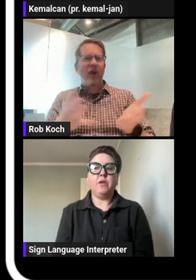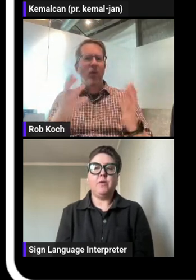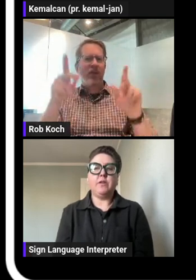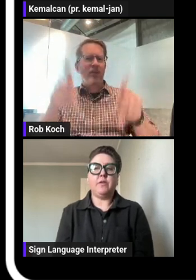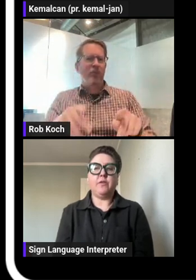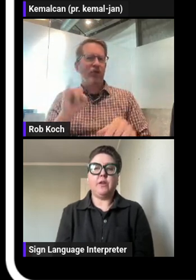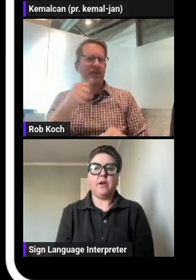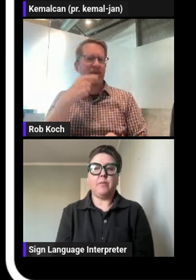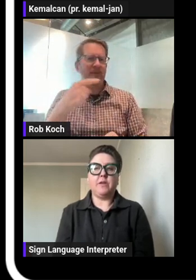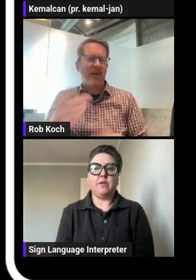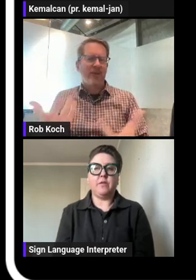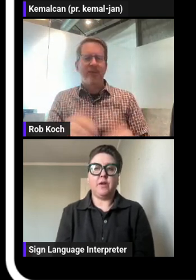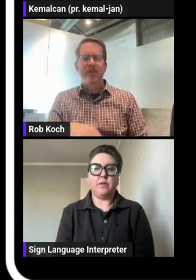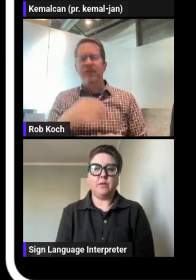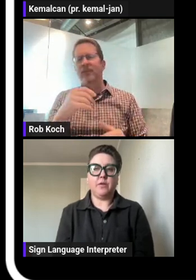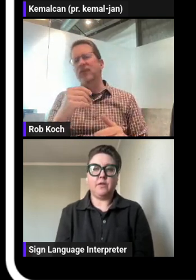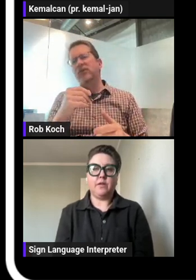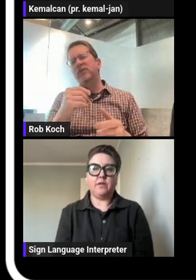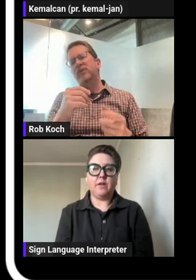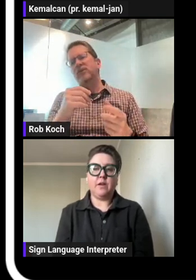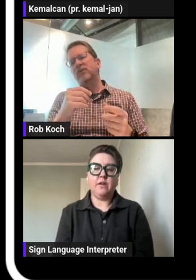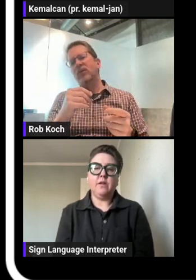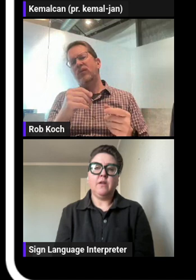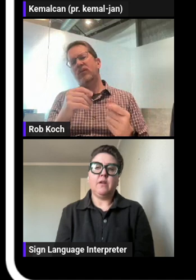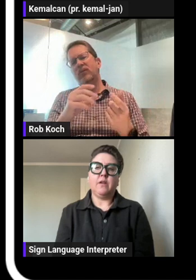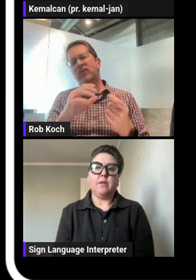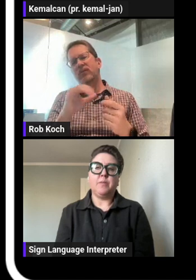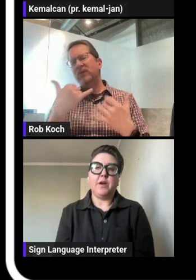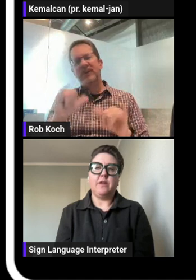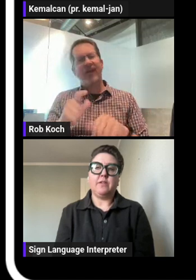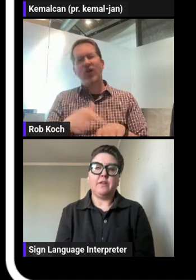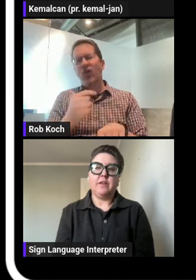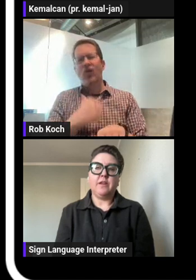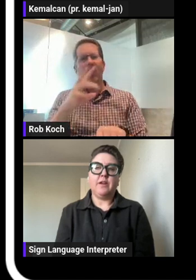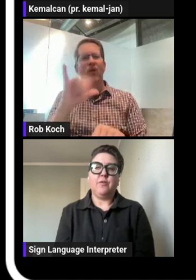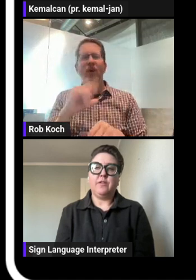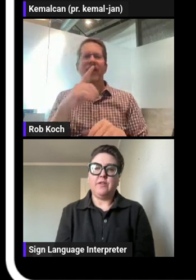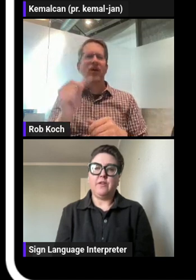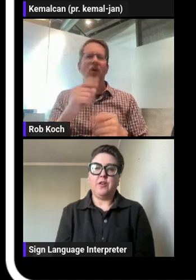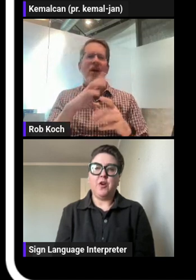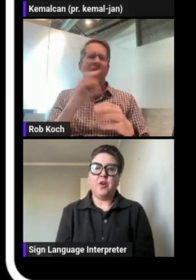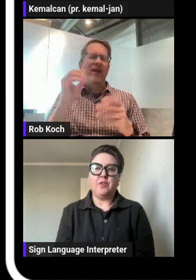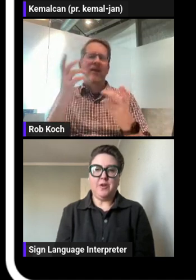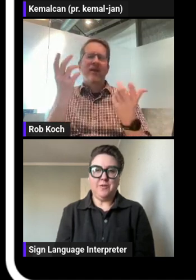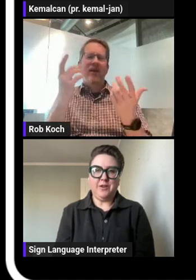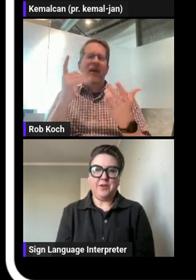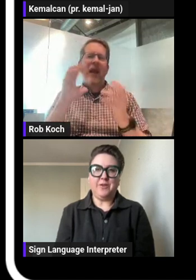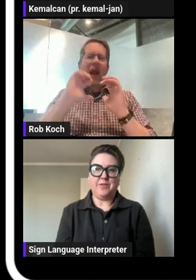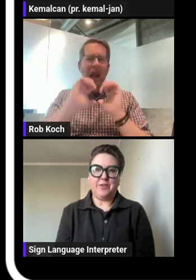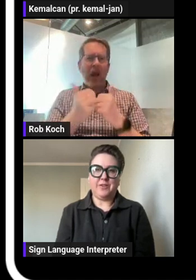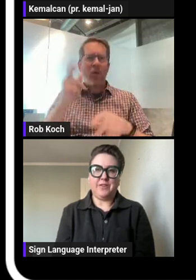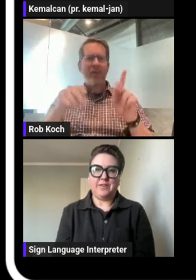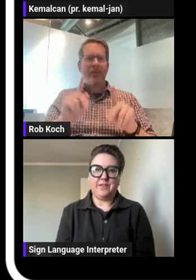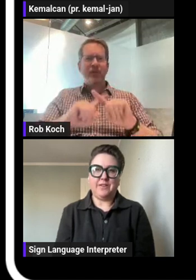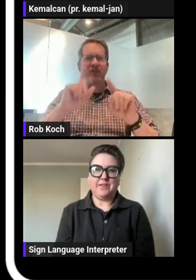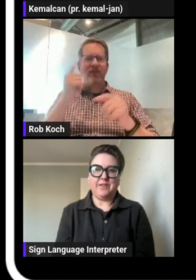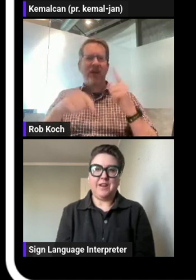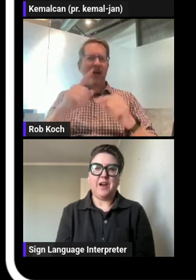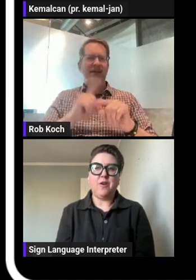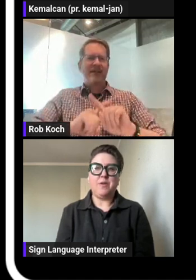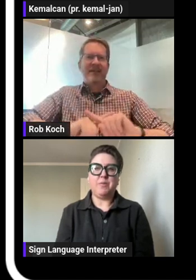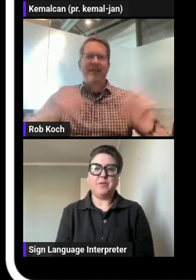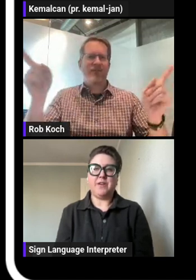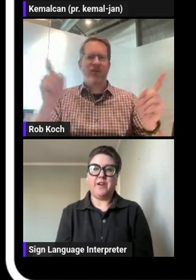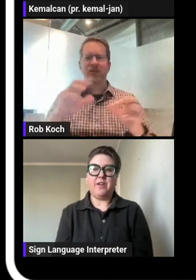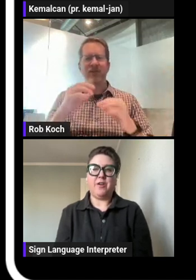the movement would definitely help identify what the person is saying. But we still have a long, long way to go as far as that's concerned.